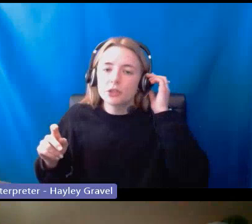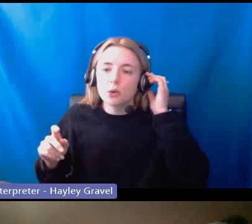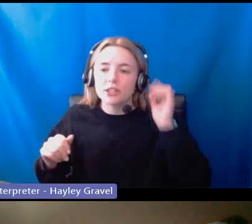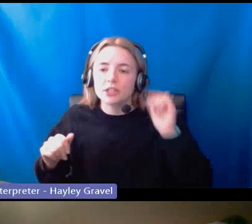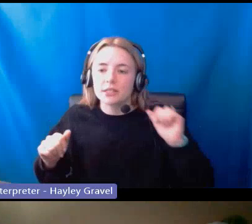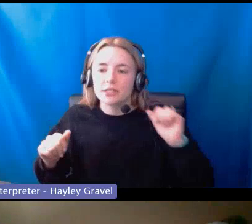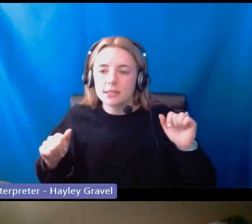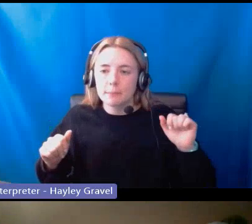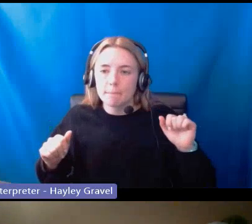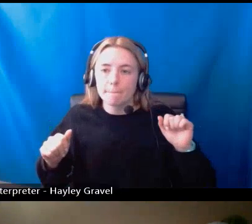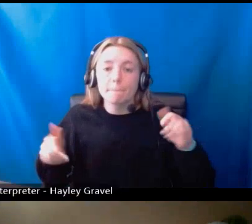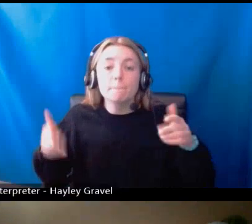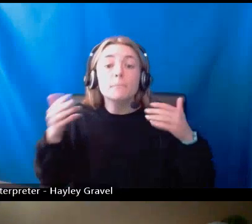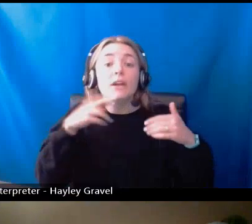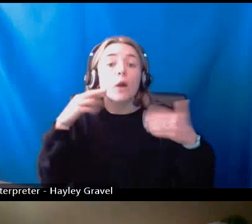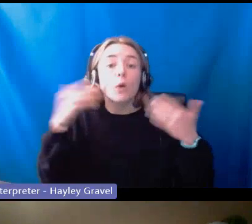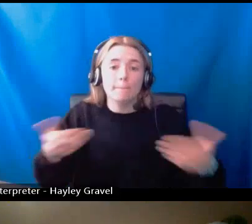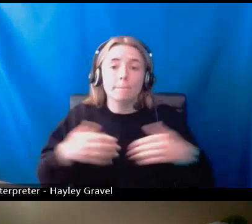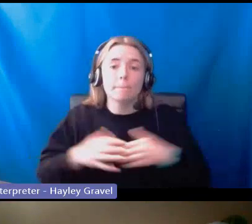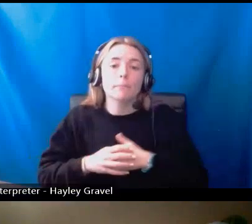Professor, I have 2 questions. Yes.